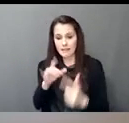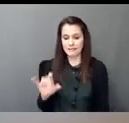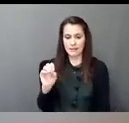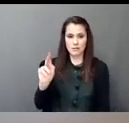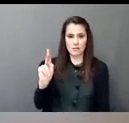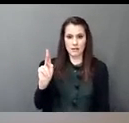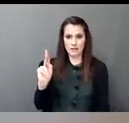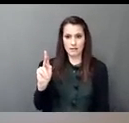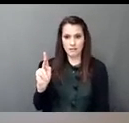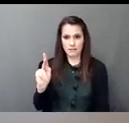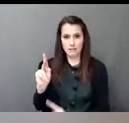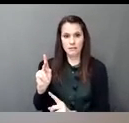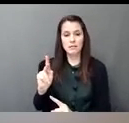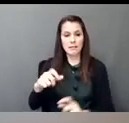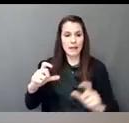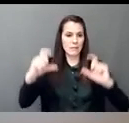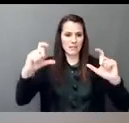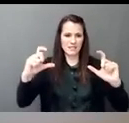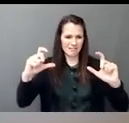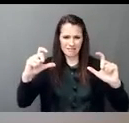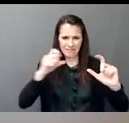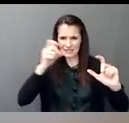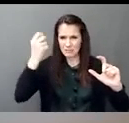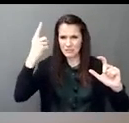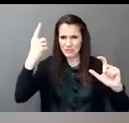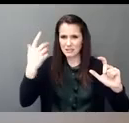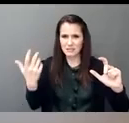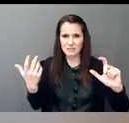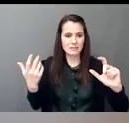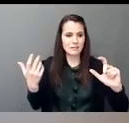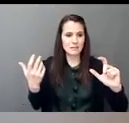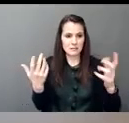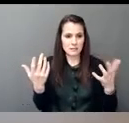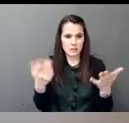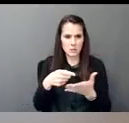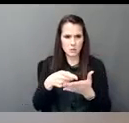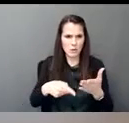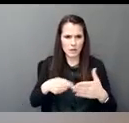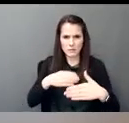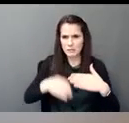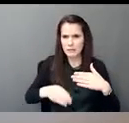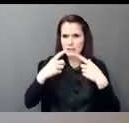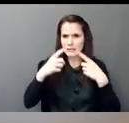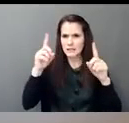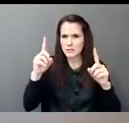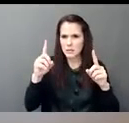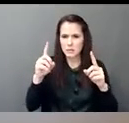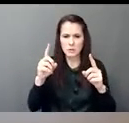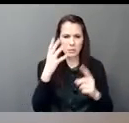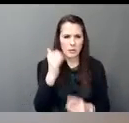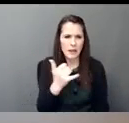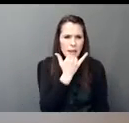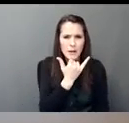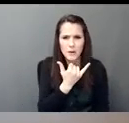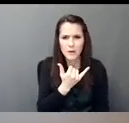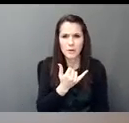This pop-up box really doesn't make a lot of sense, because what was completed successfully that caused an error to happen? So, you know, these kind